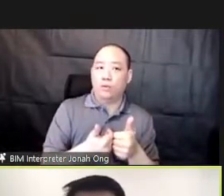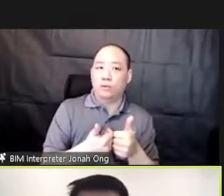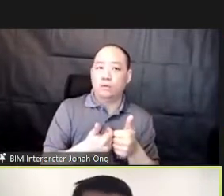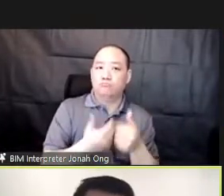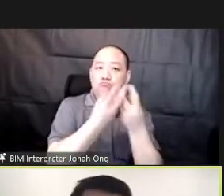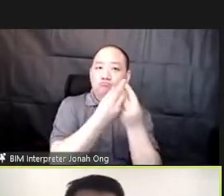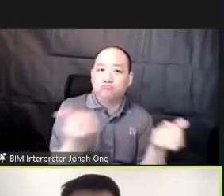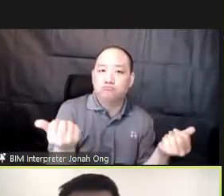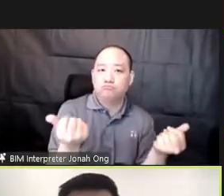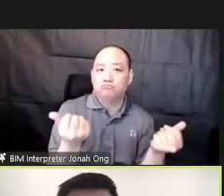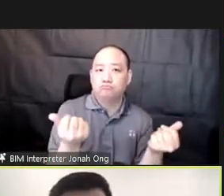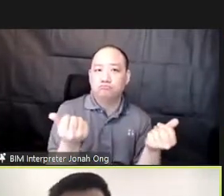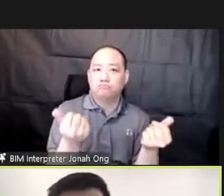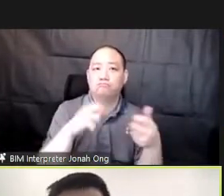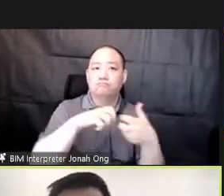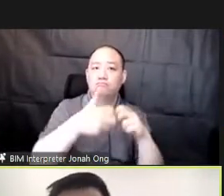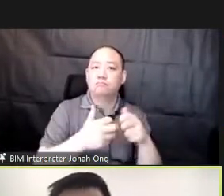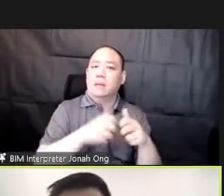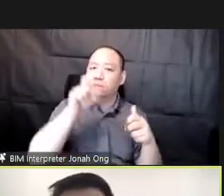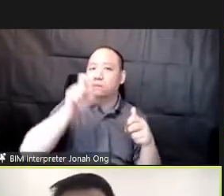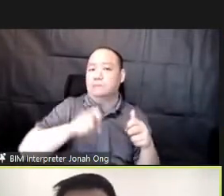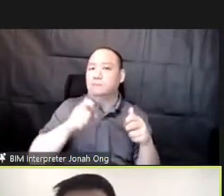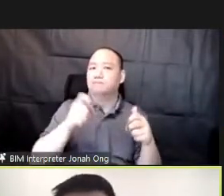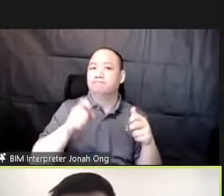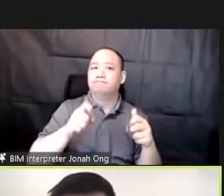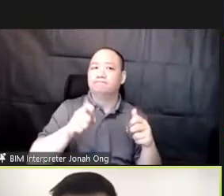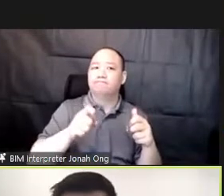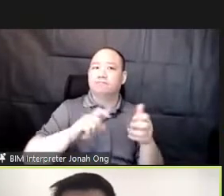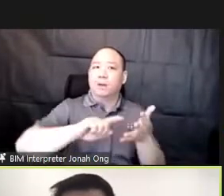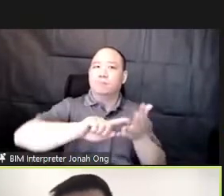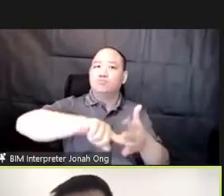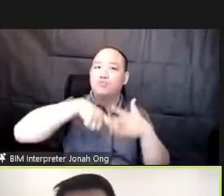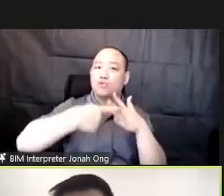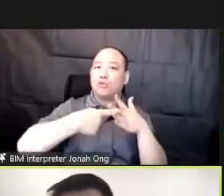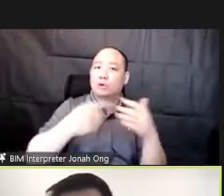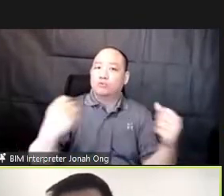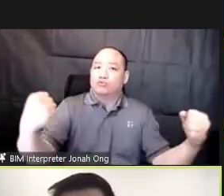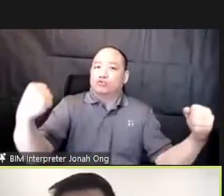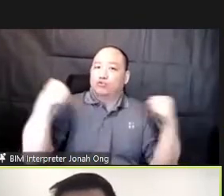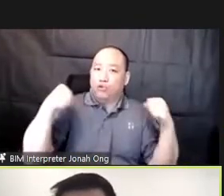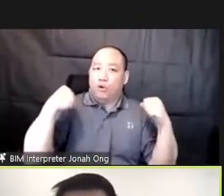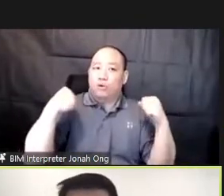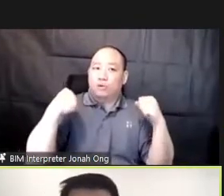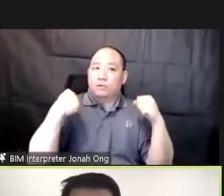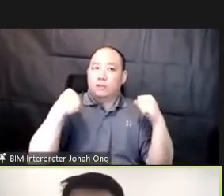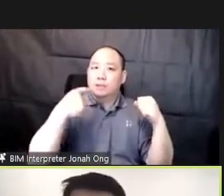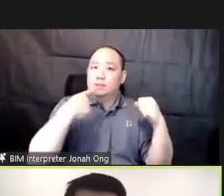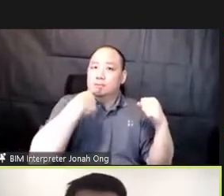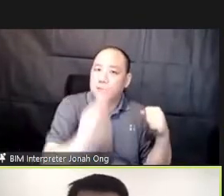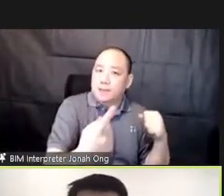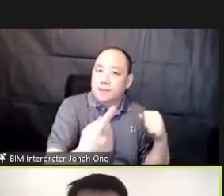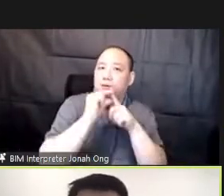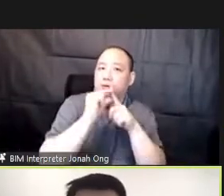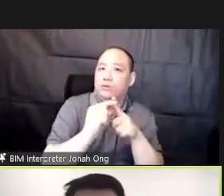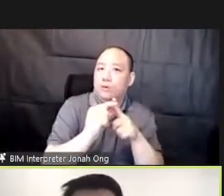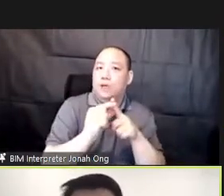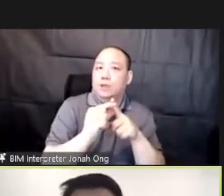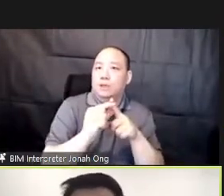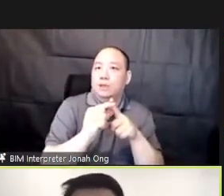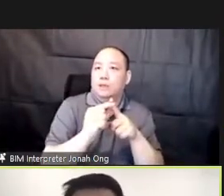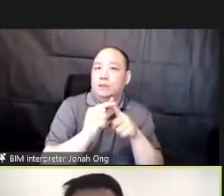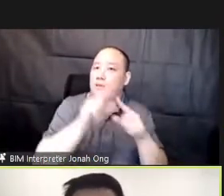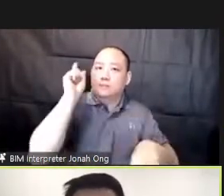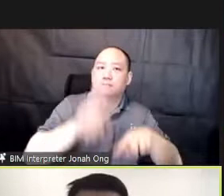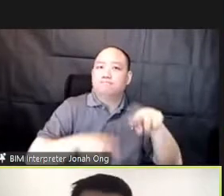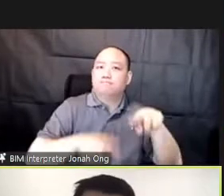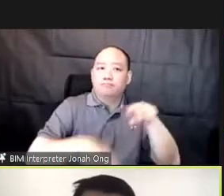It must start strongly from a campaign that rejects these kinds of exclusionary narratives. While most of these campaigns before have